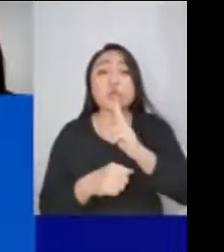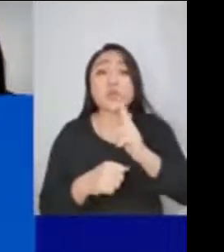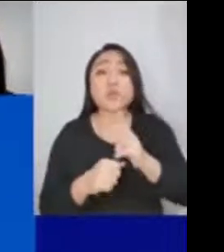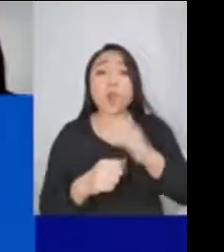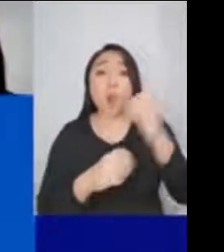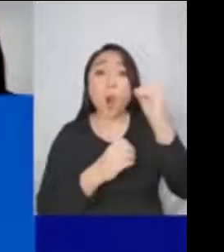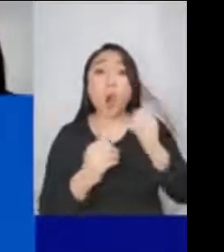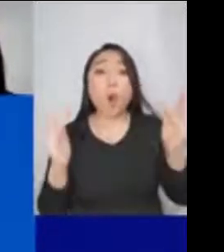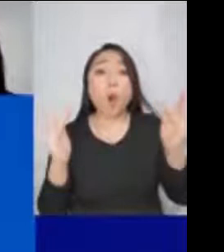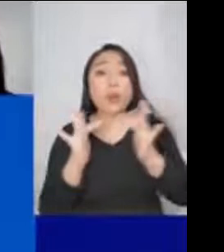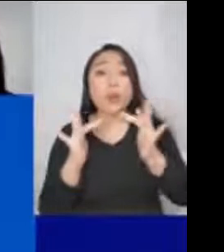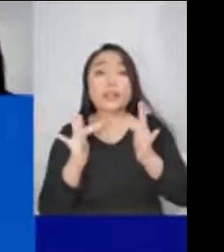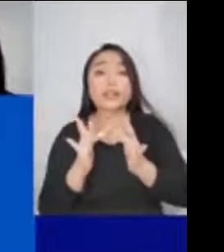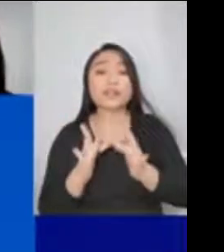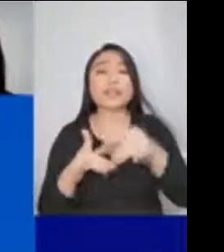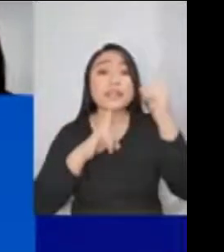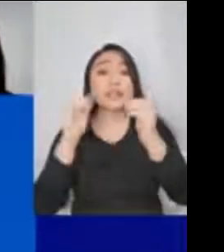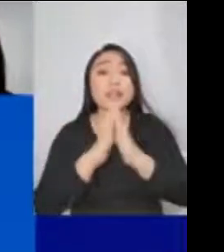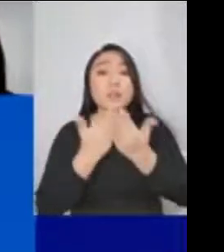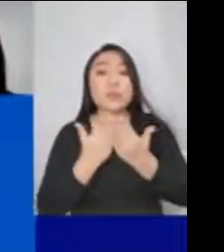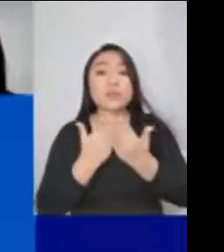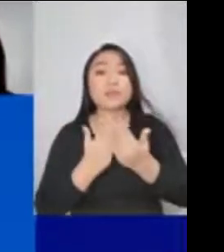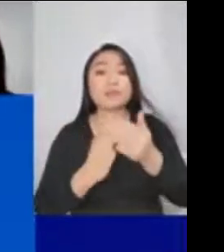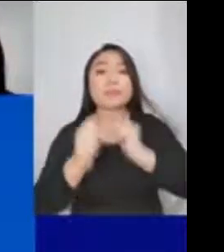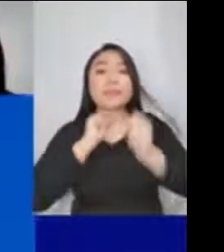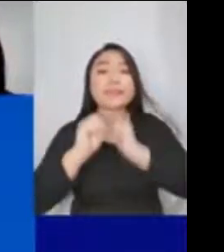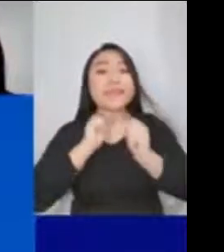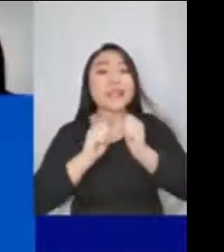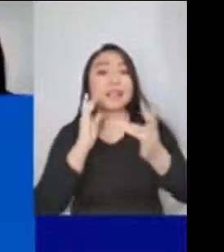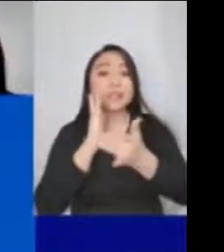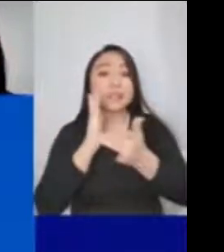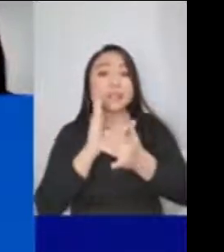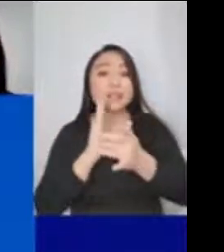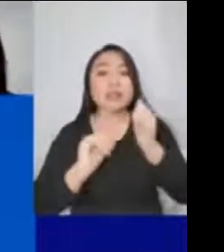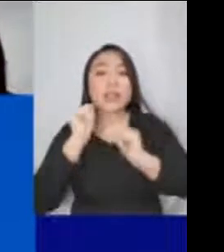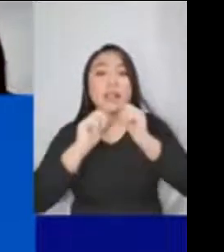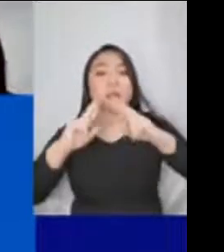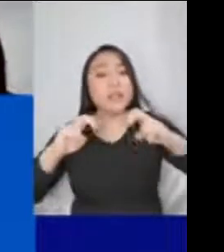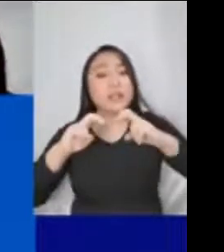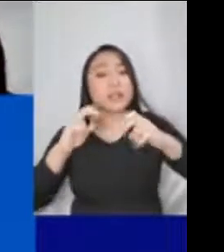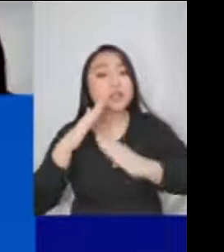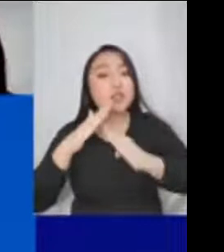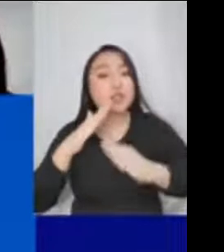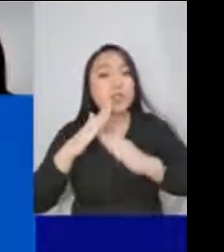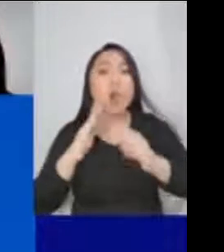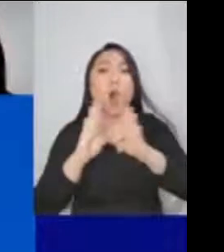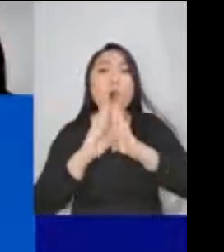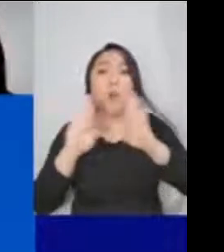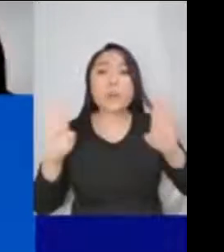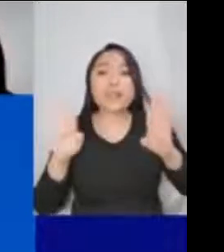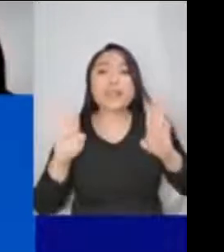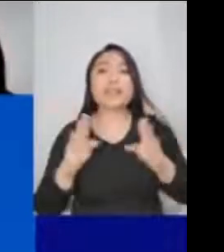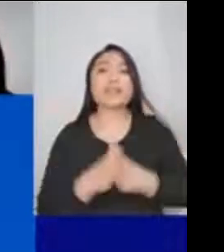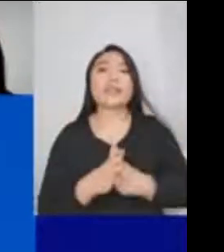can also use the online version of Starbooks. So Starbooks stands for Science and Technology, Academic and